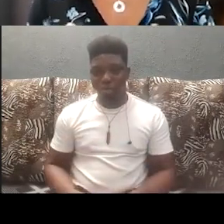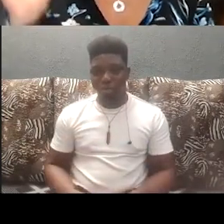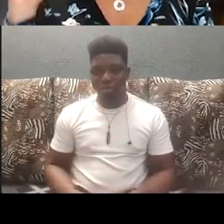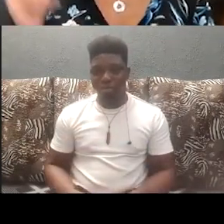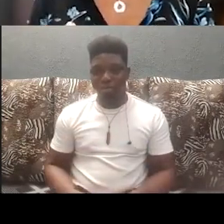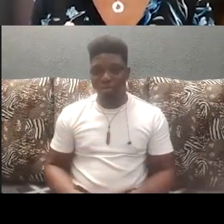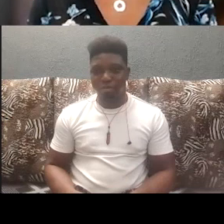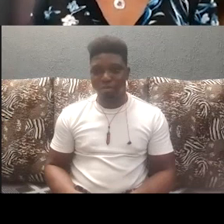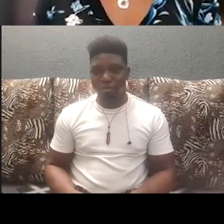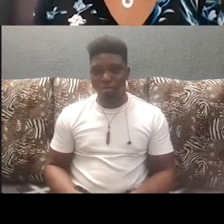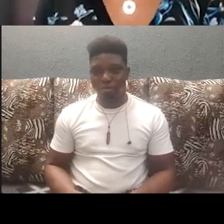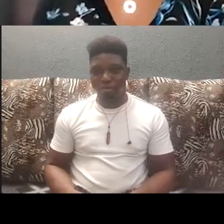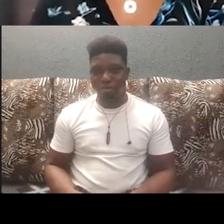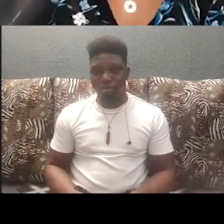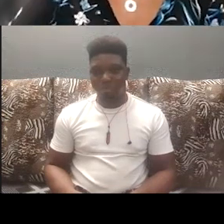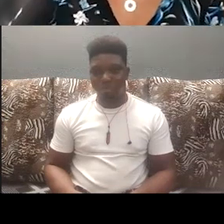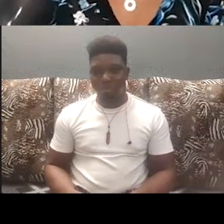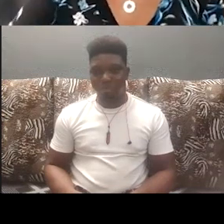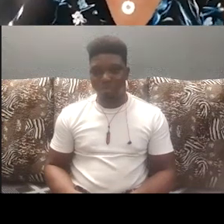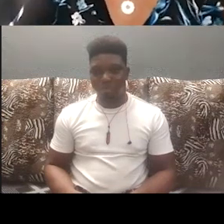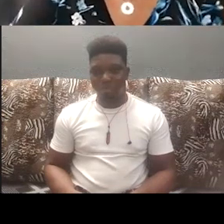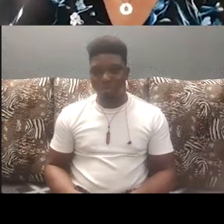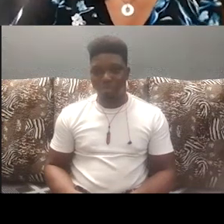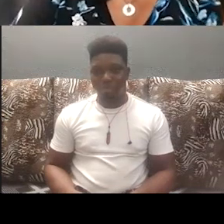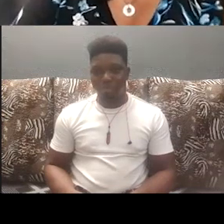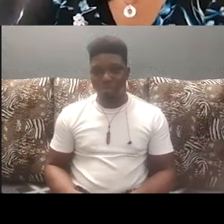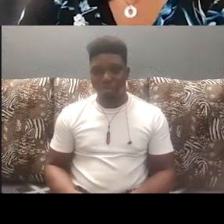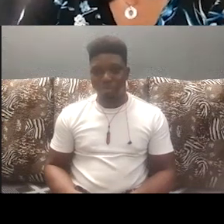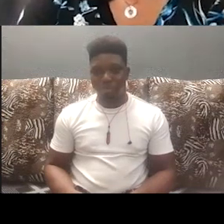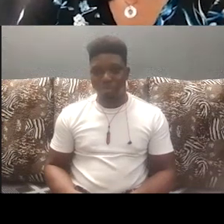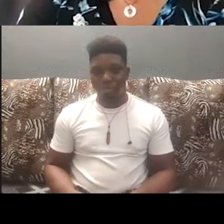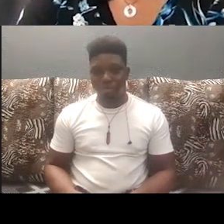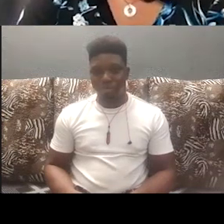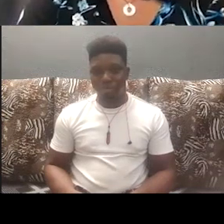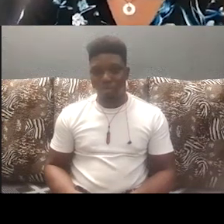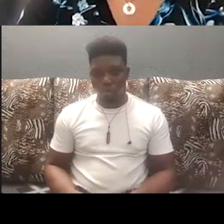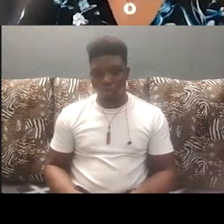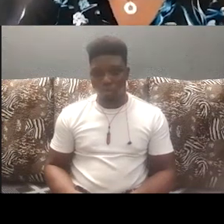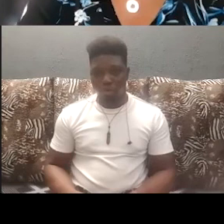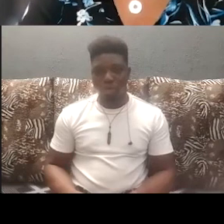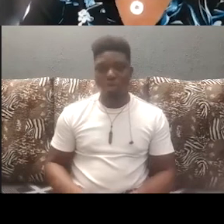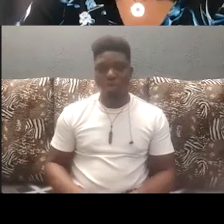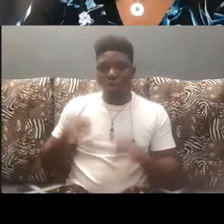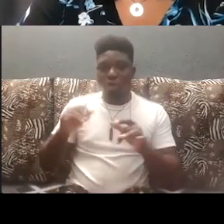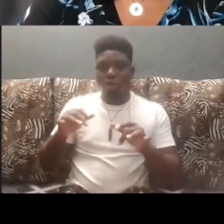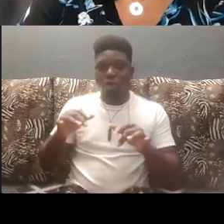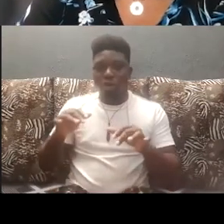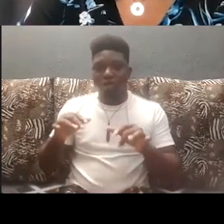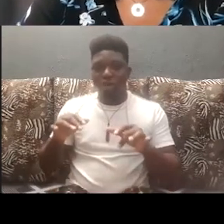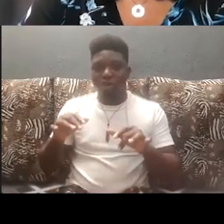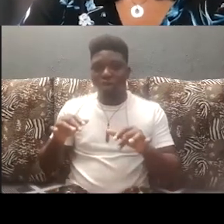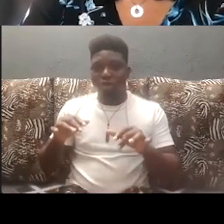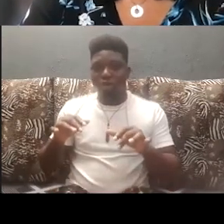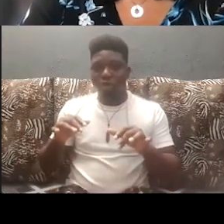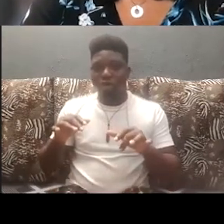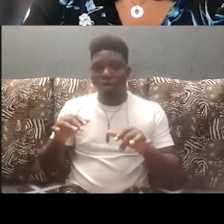that? Right. Yeah. I'm not able to read braille. Yeah. Me either. So whatever